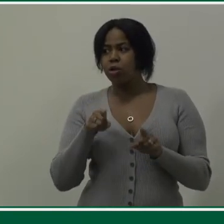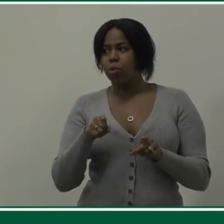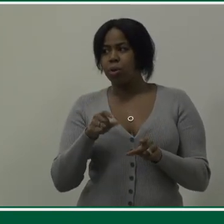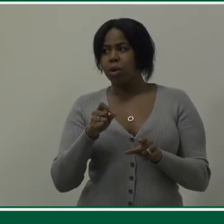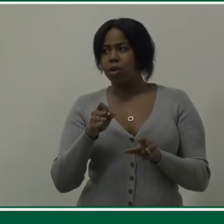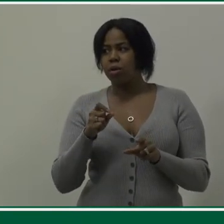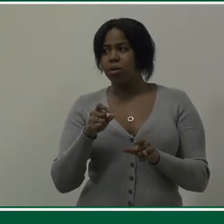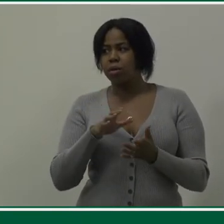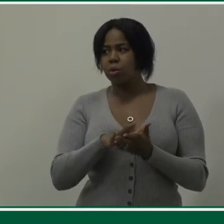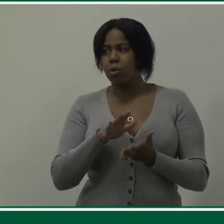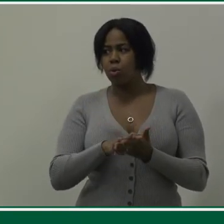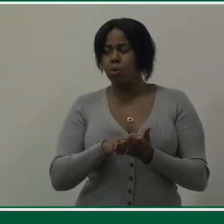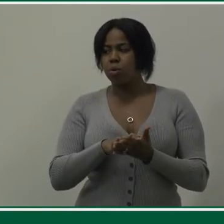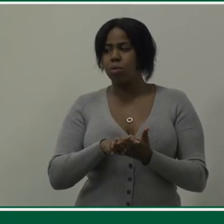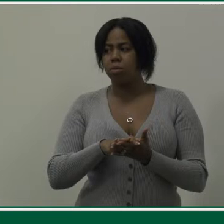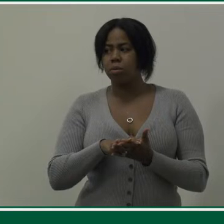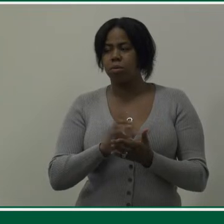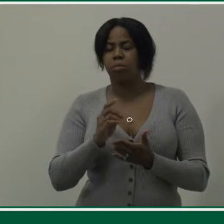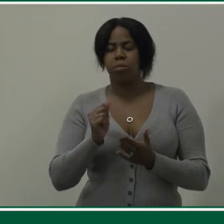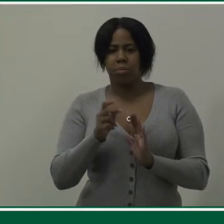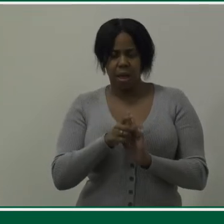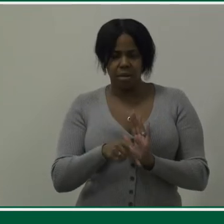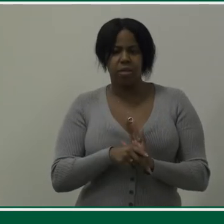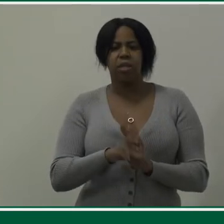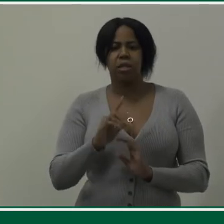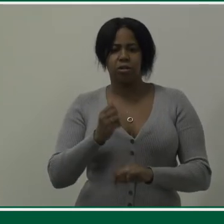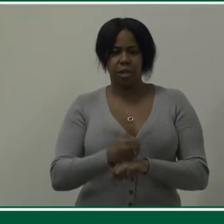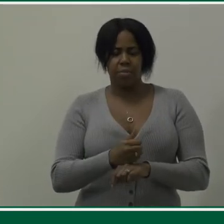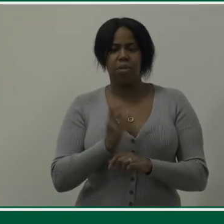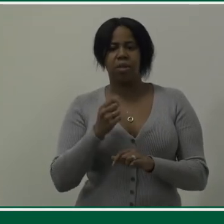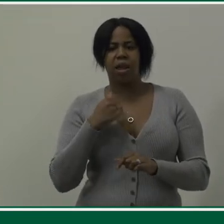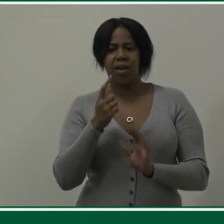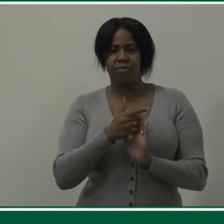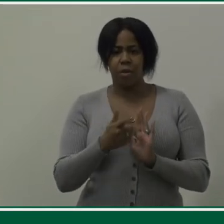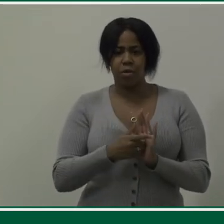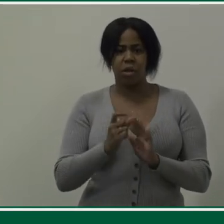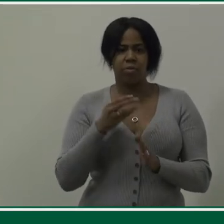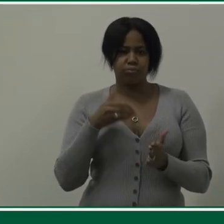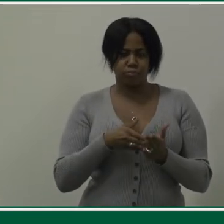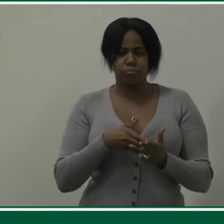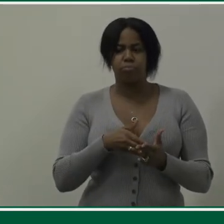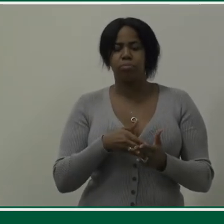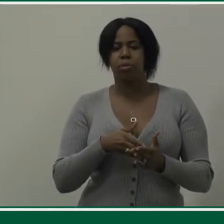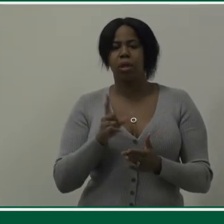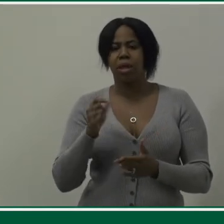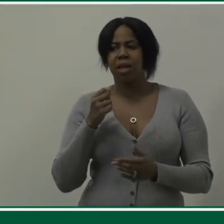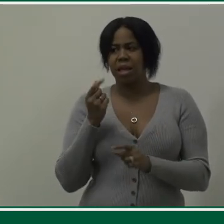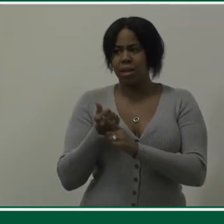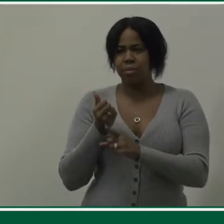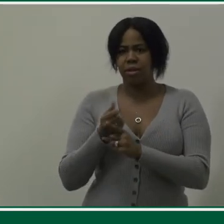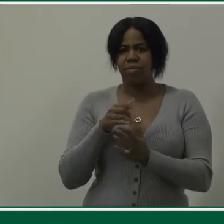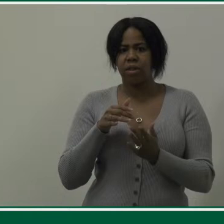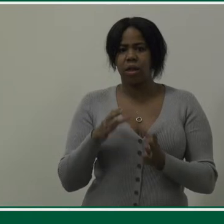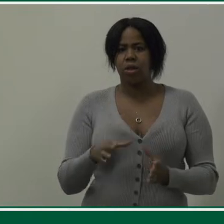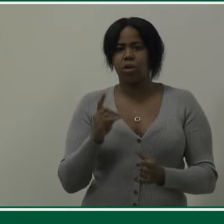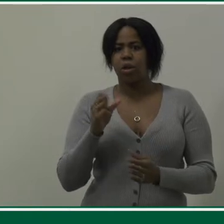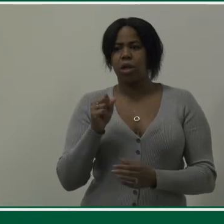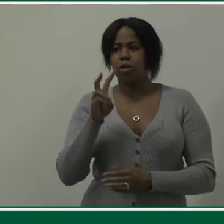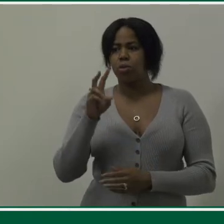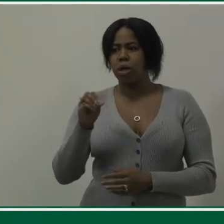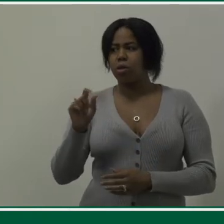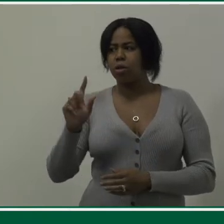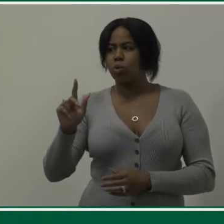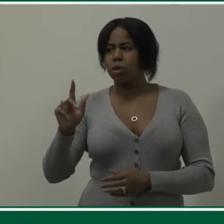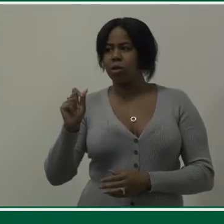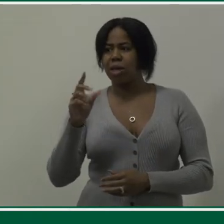which have led to the creation of laws to combat that. He is a scholar, having been recognized in 2023 as being in